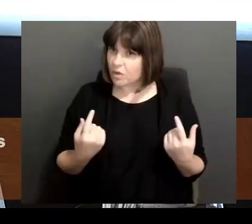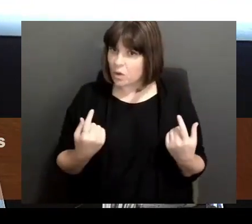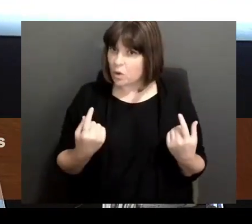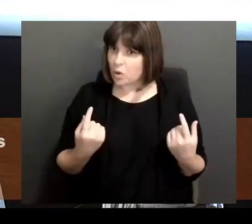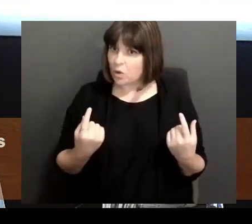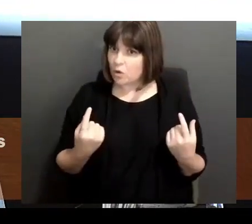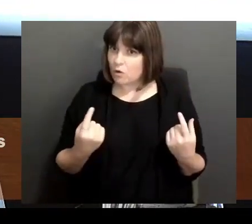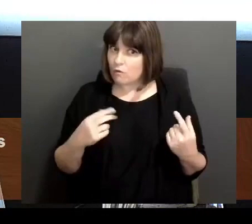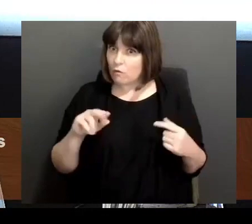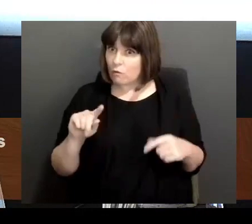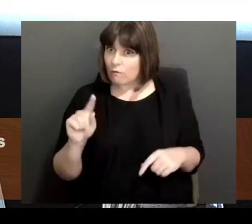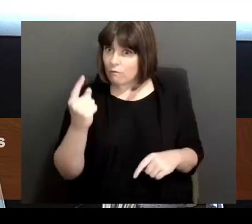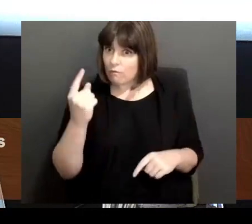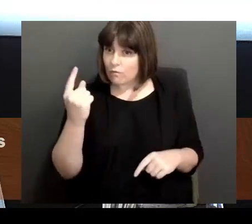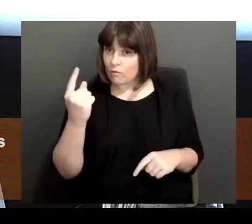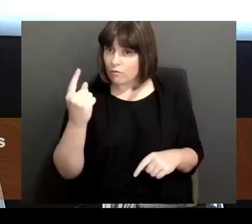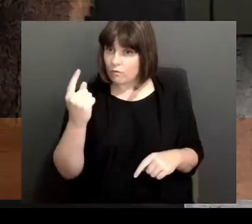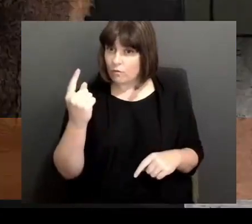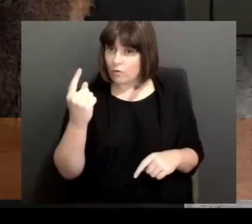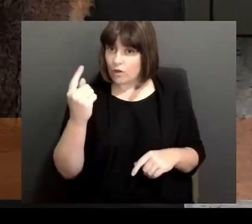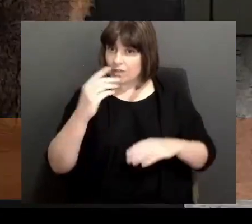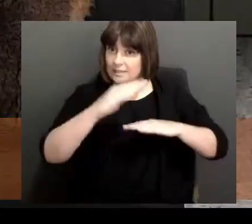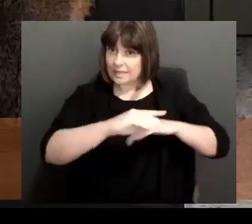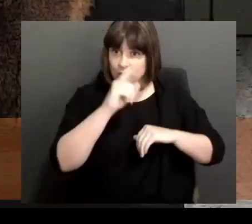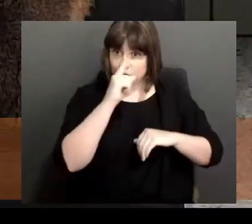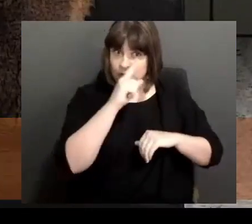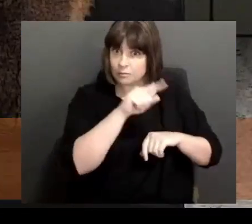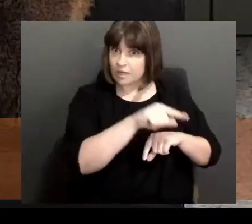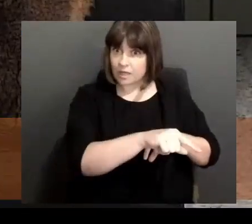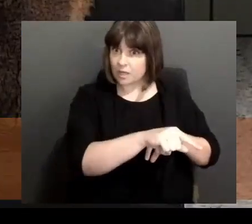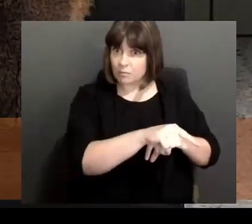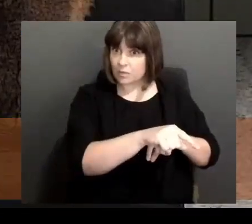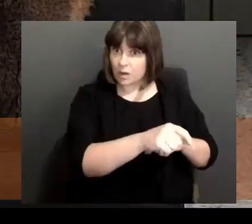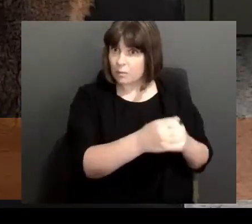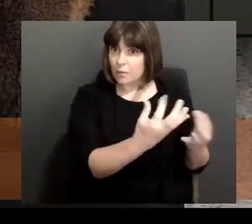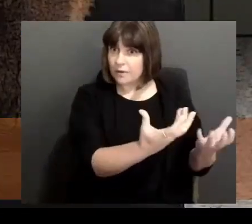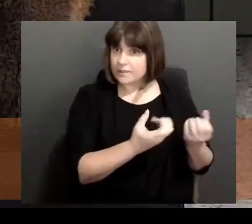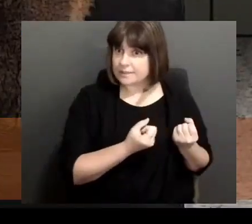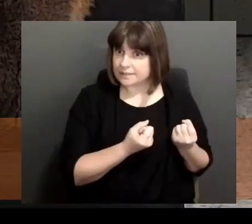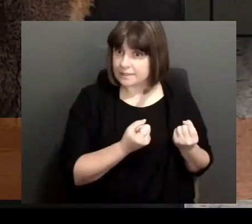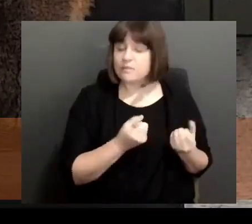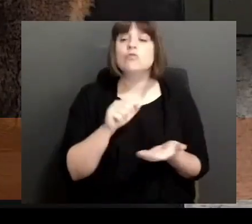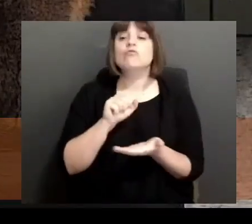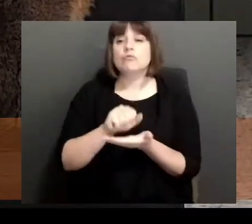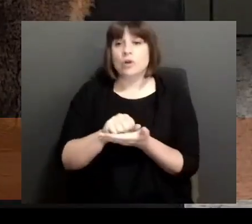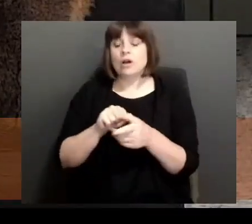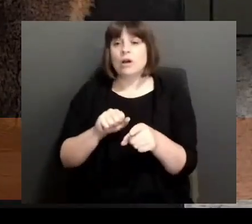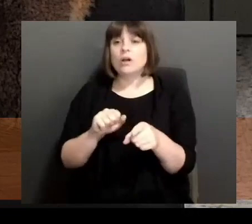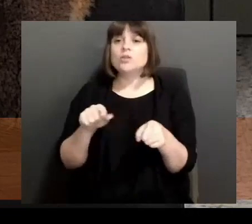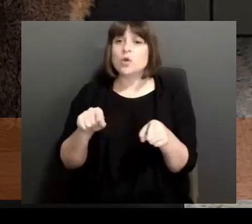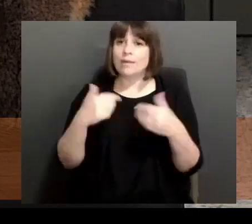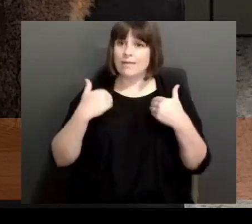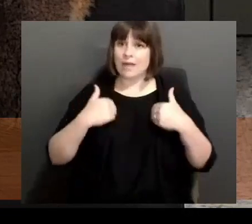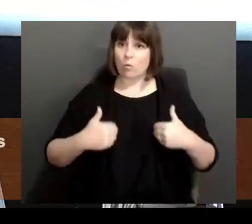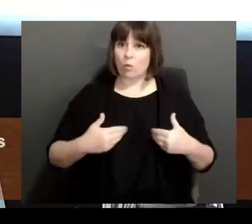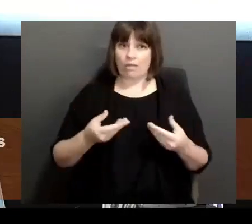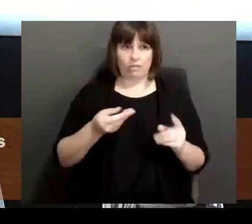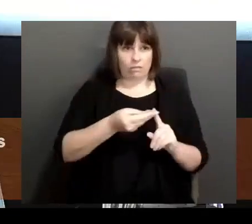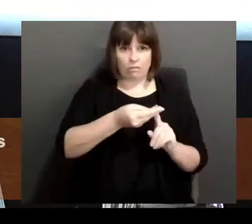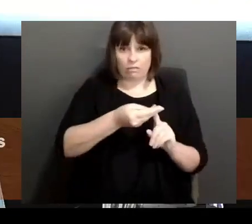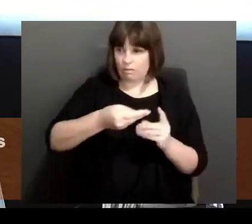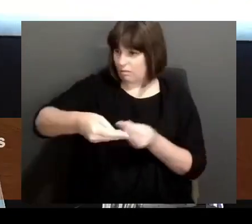for First Nations people, has there? That's correct. So what happened to that wealth? Where was it transferred? The